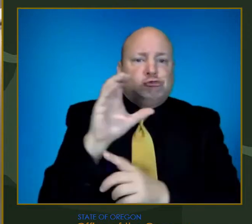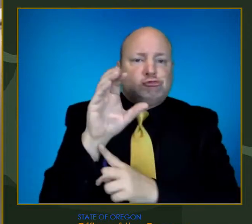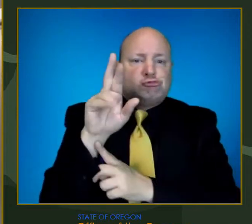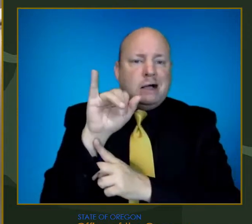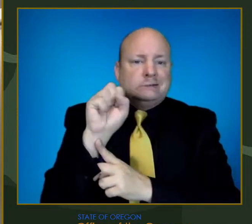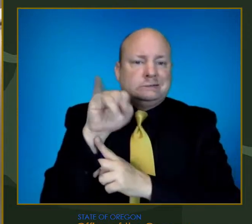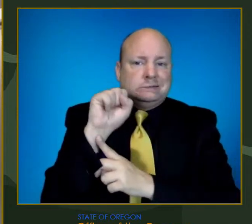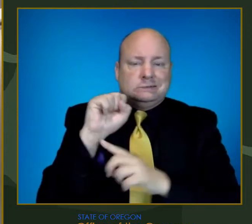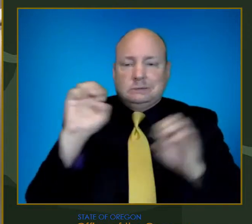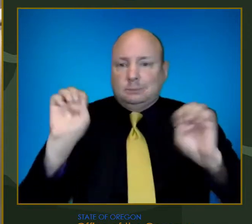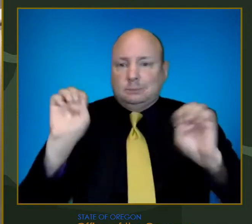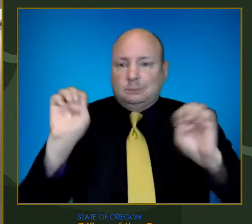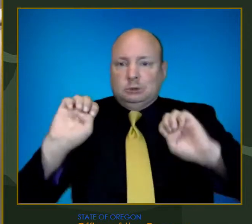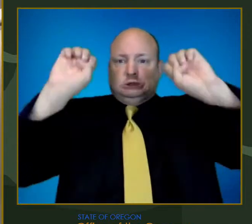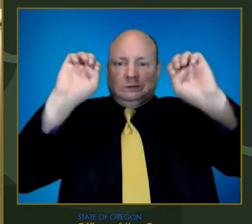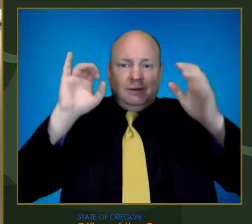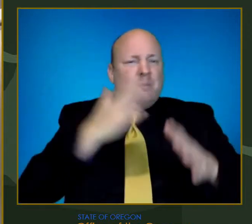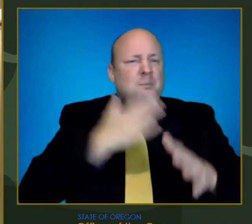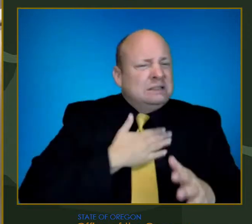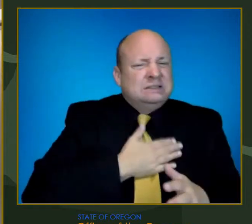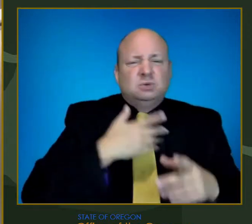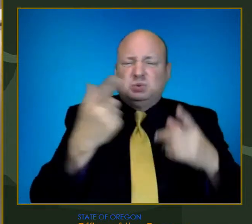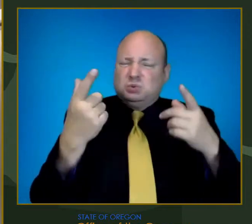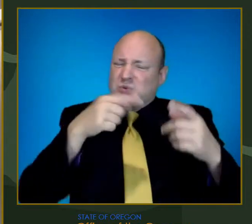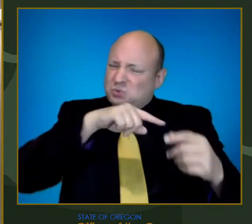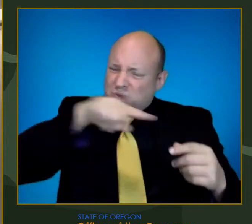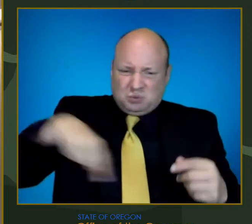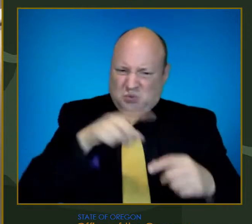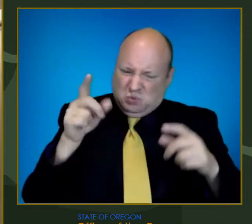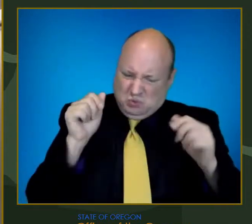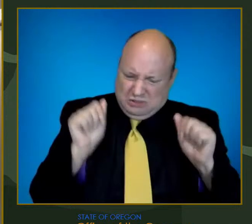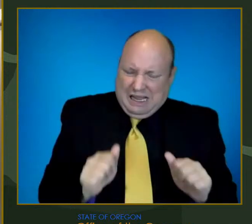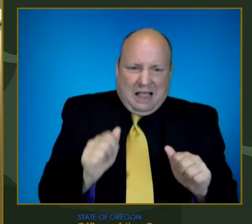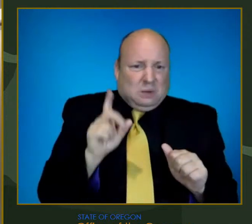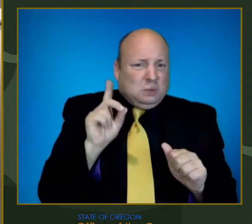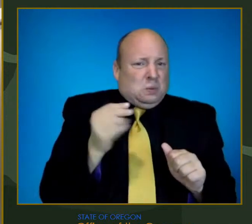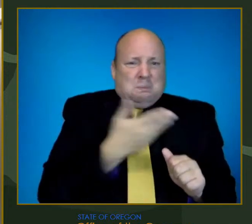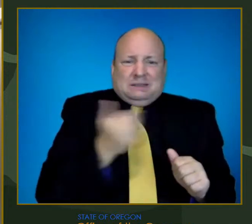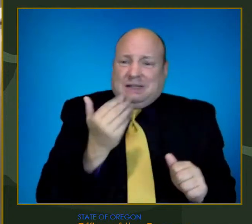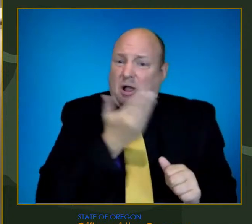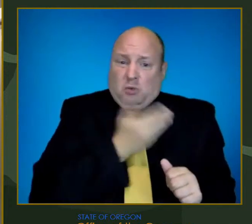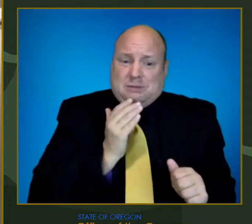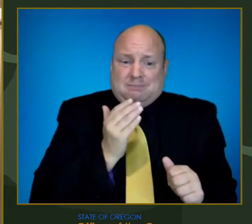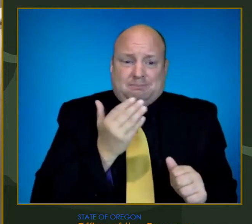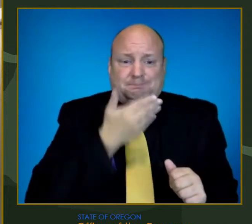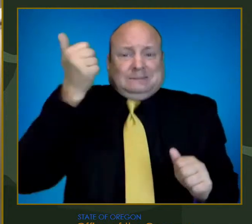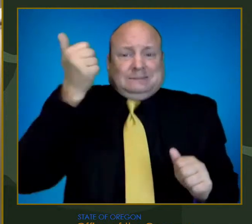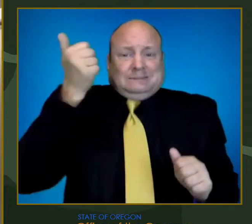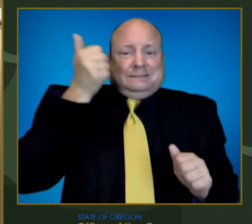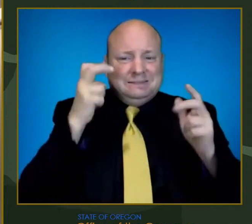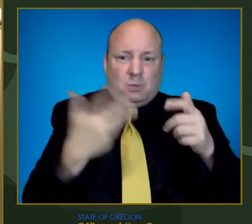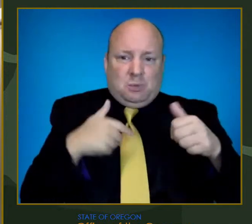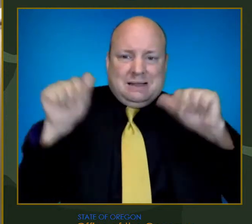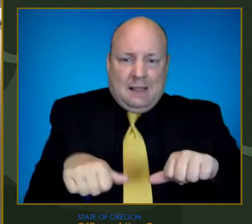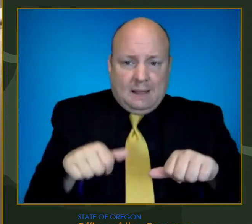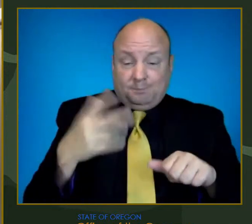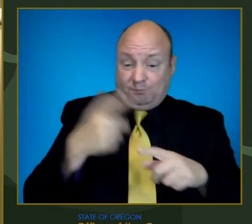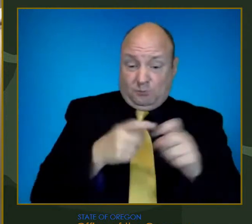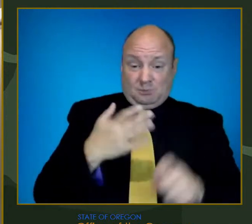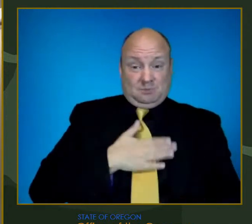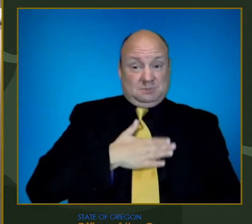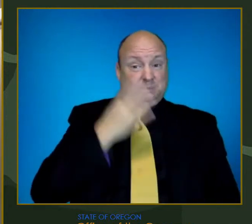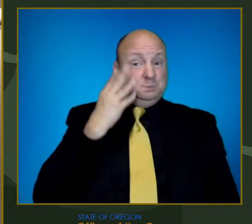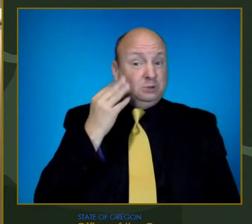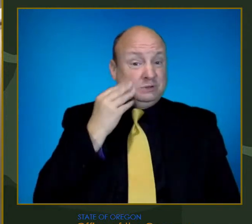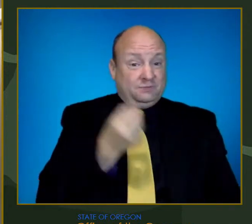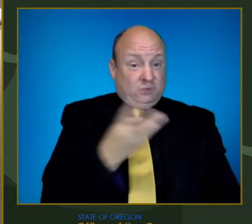time. I want to share with you a little bit of my experience over the course of the last several days, just so that you can